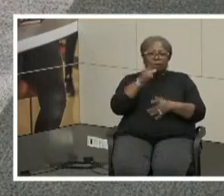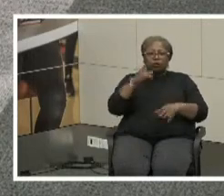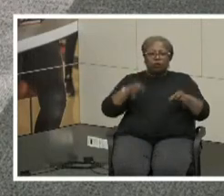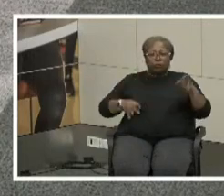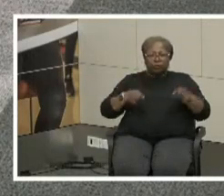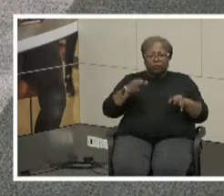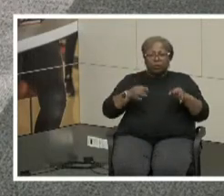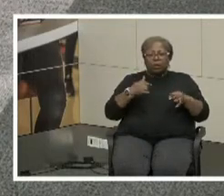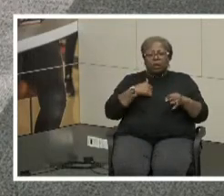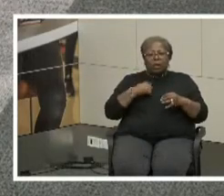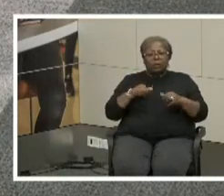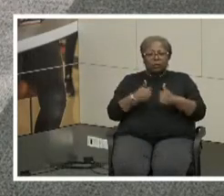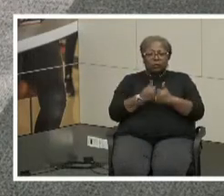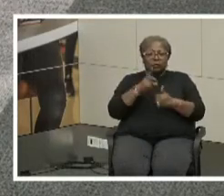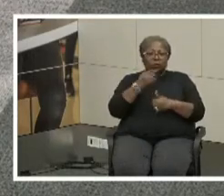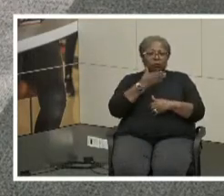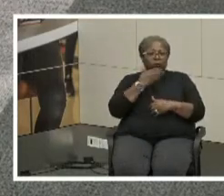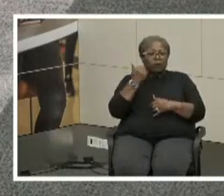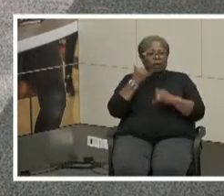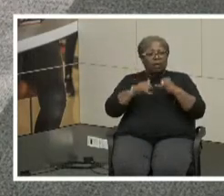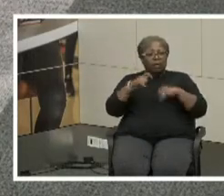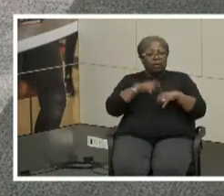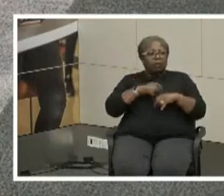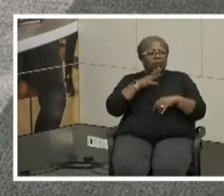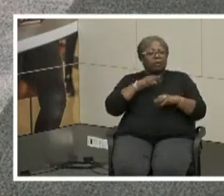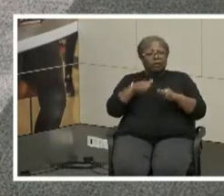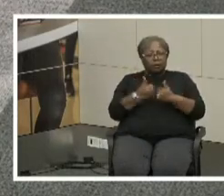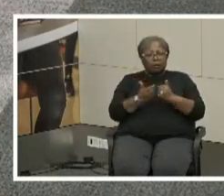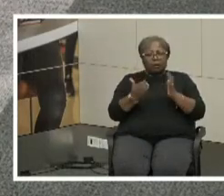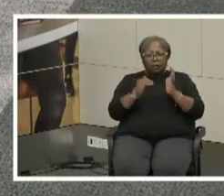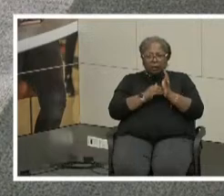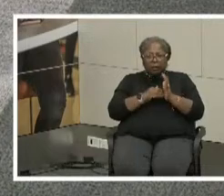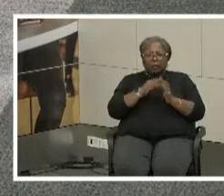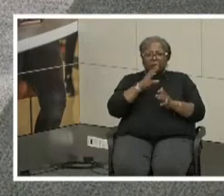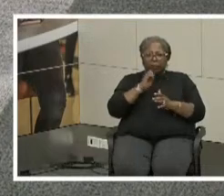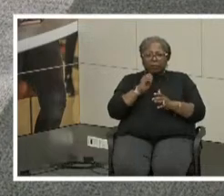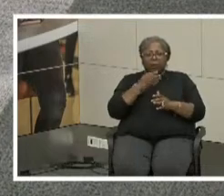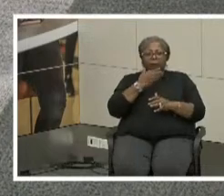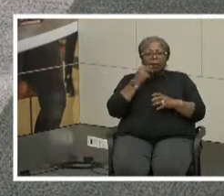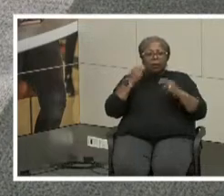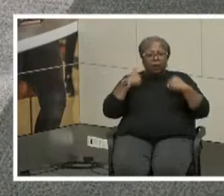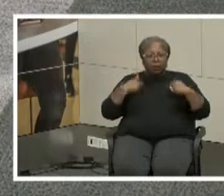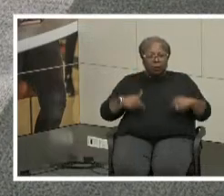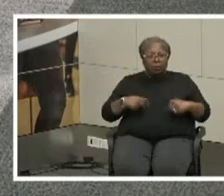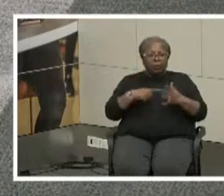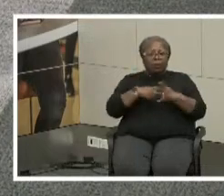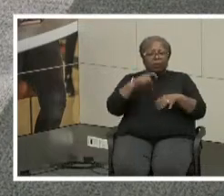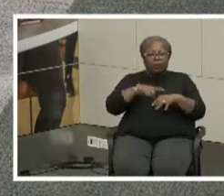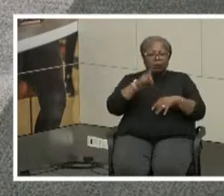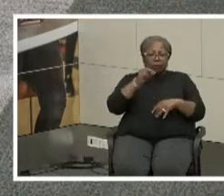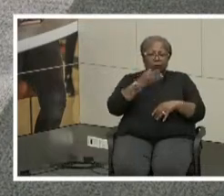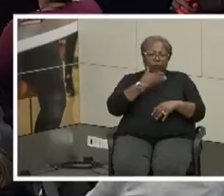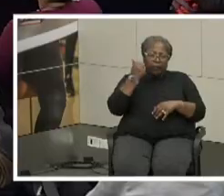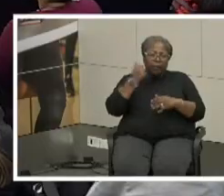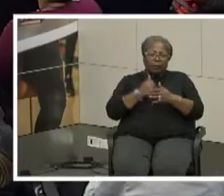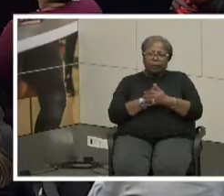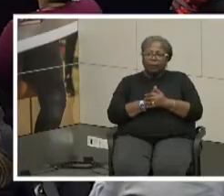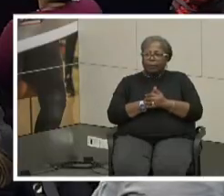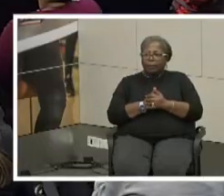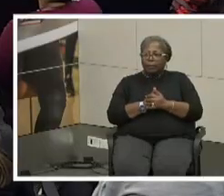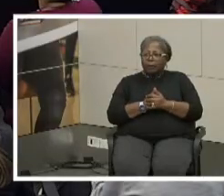judgment I challenged you to be a better human last time we spoke and I will challenge you again be a better human this time do